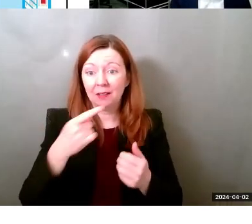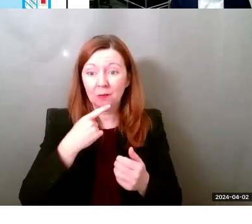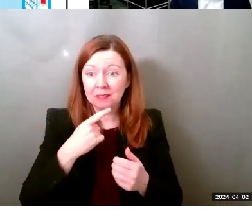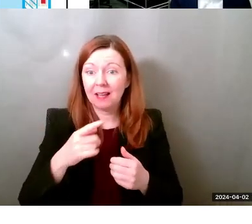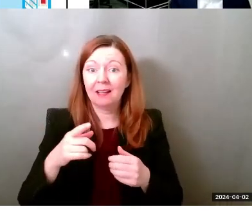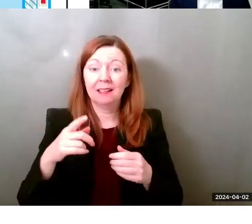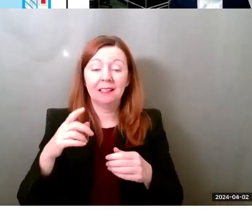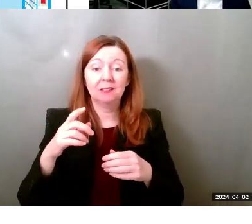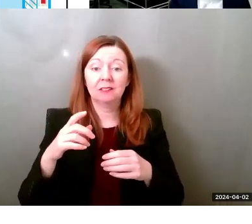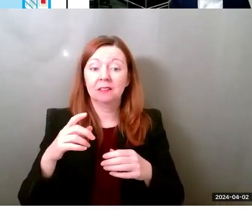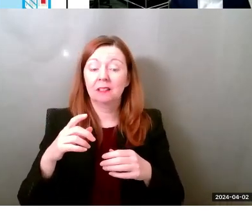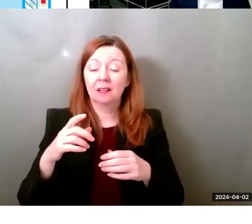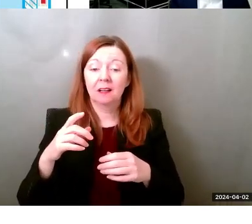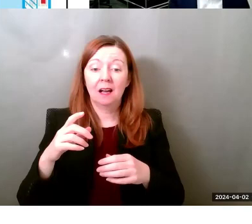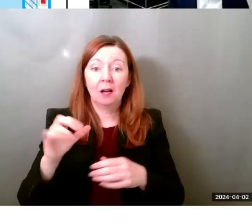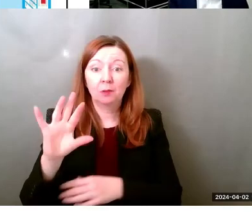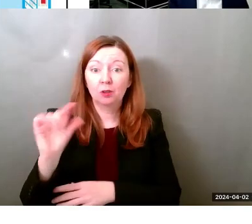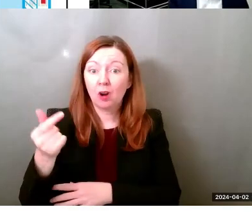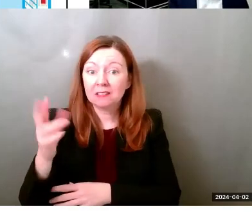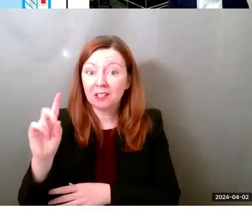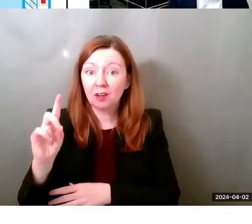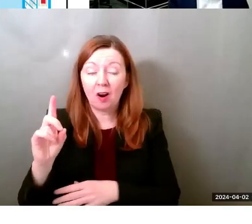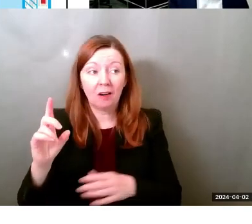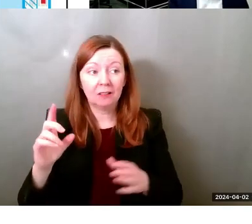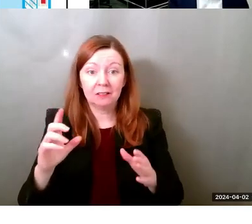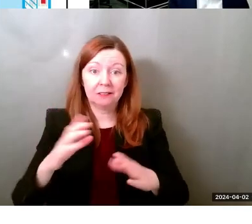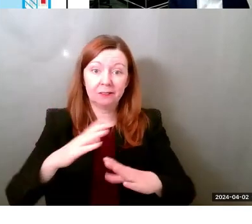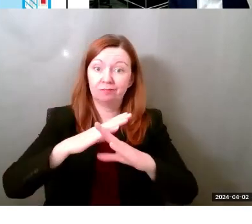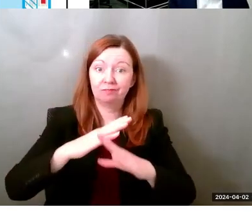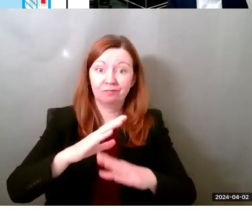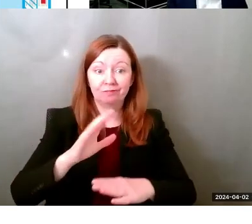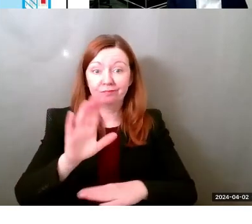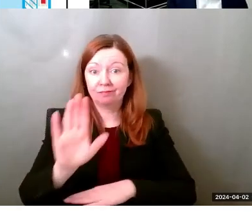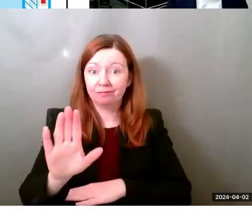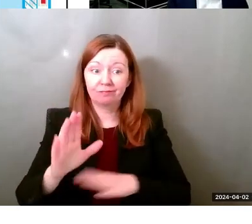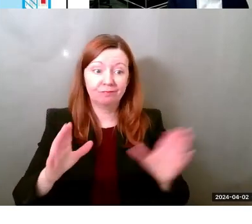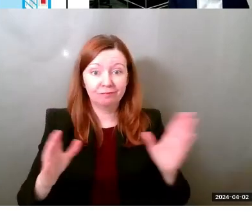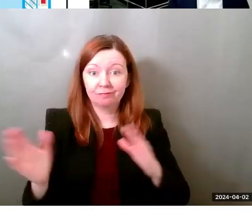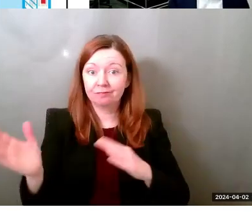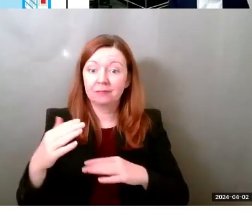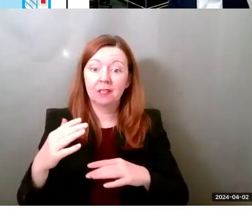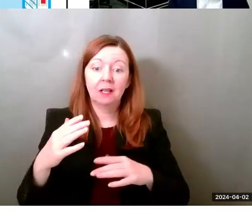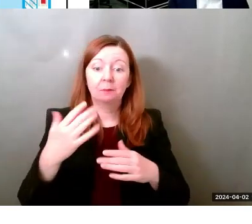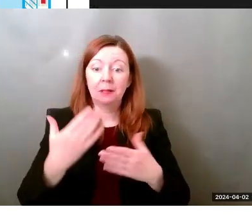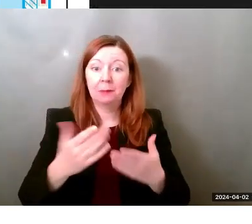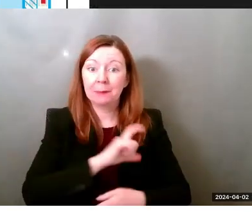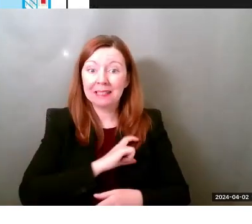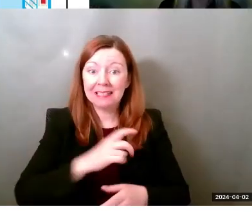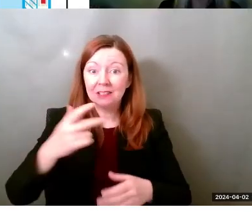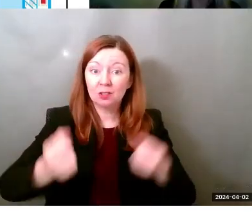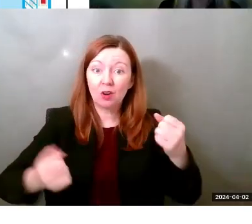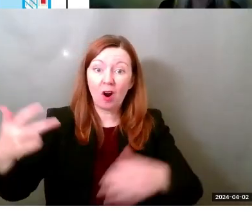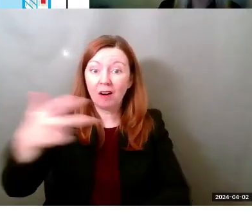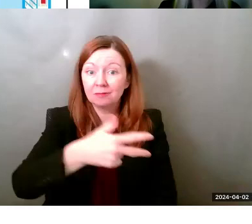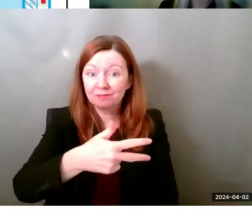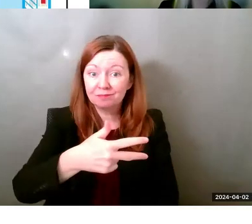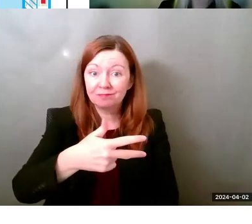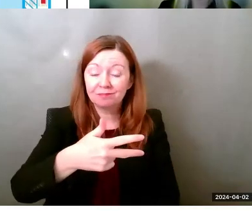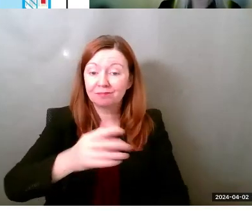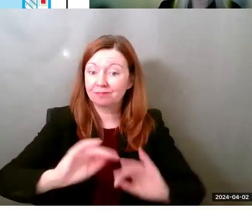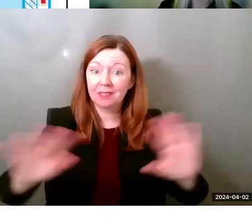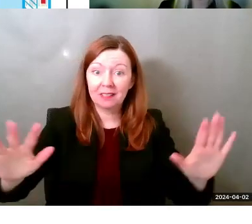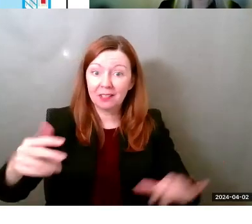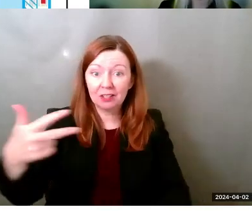It's crossing guards at each of those corners. Maybe it's a police car that's at the entry to make sure that it's quite